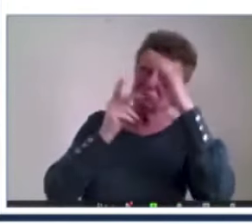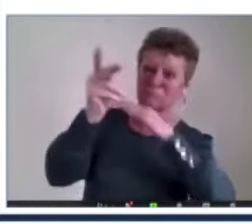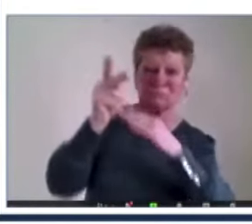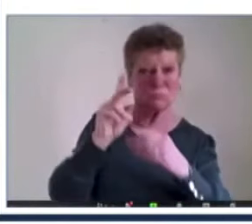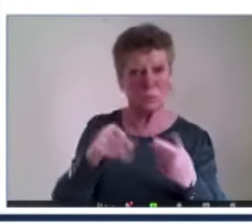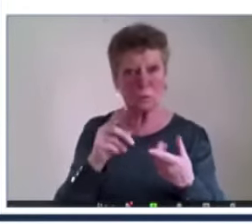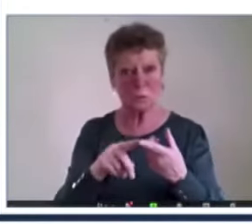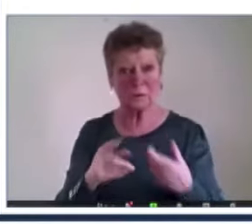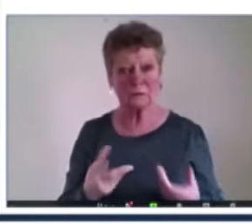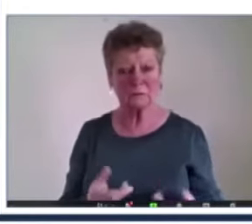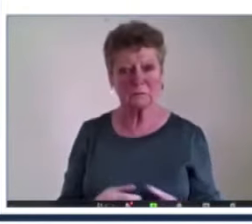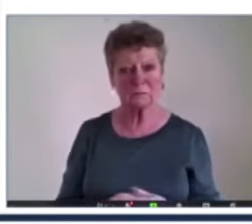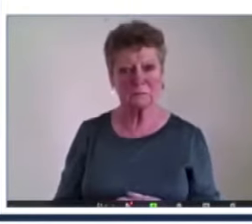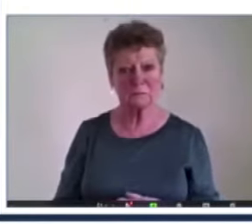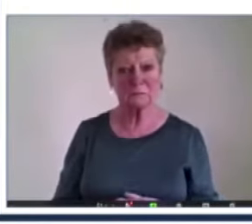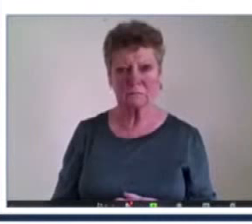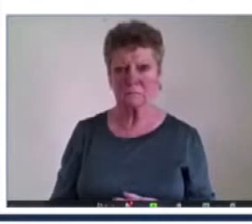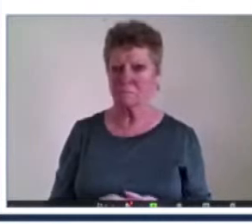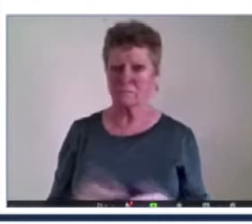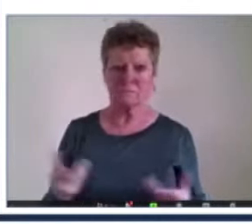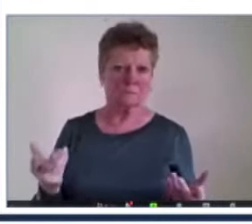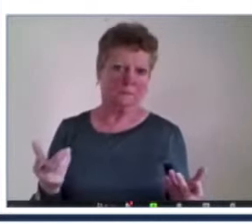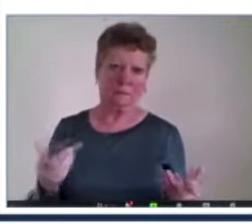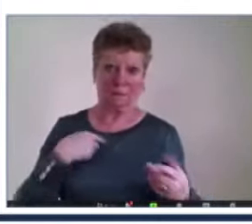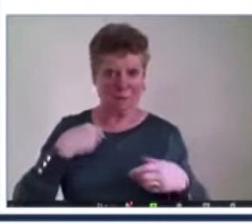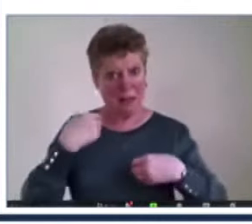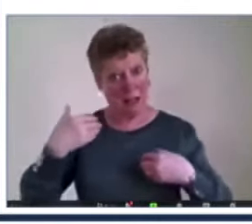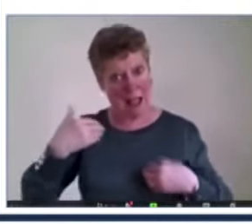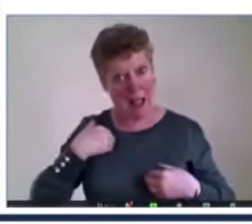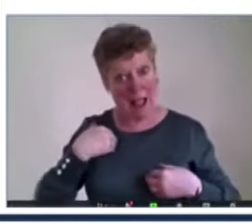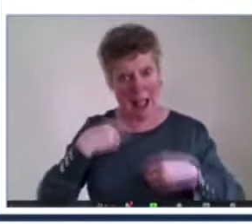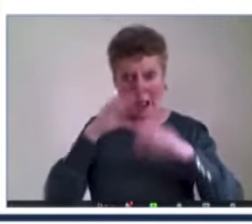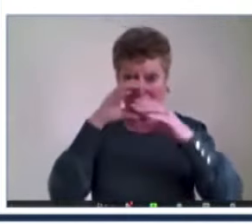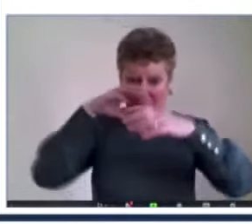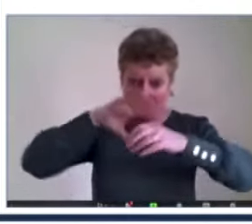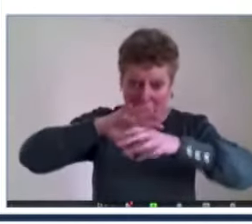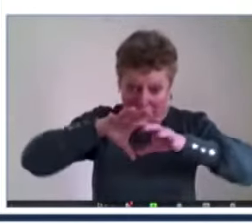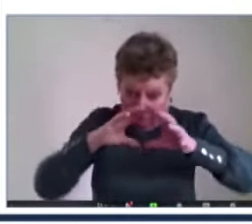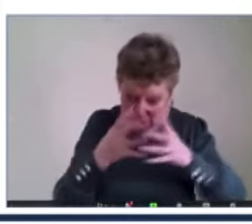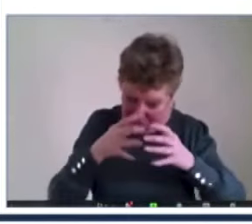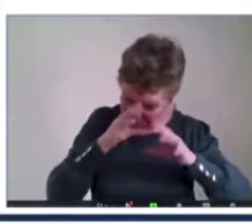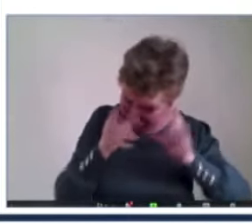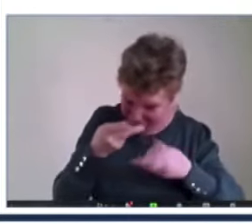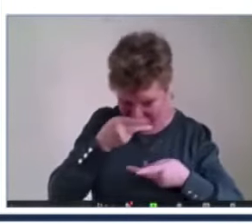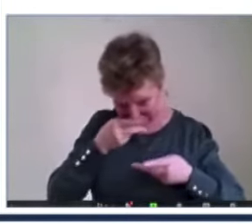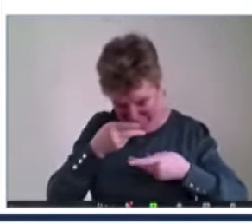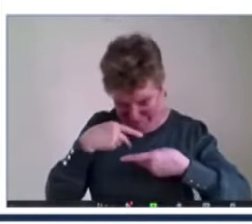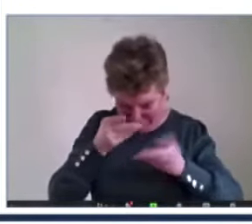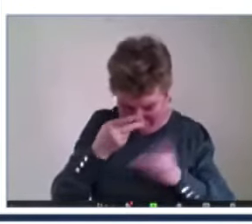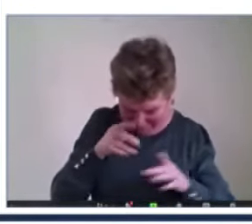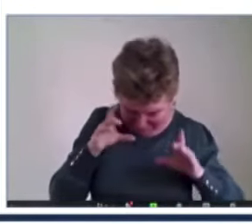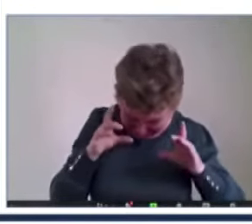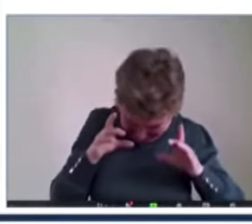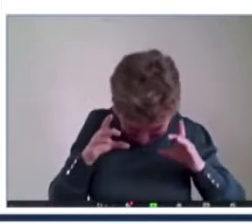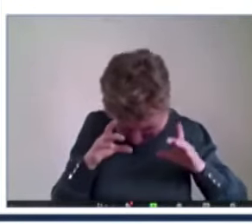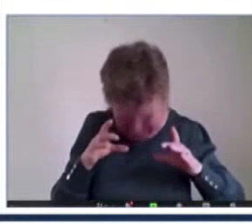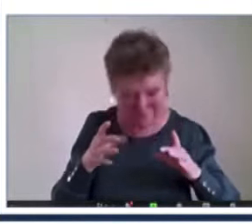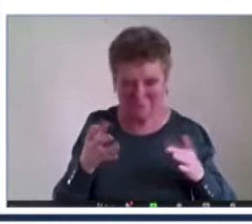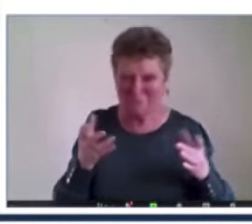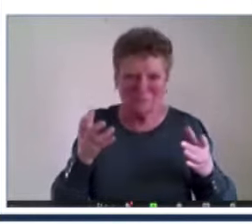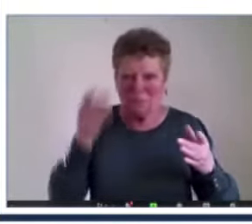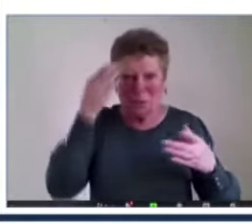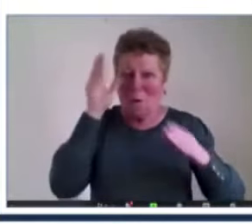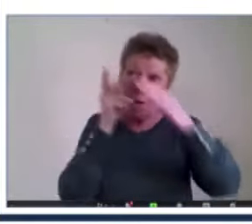terms of that statement? No, nobody has a crystal ball, and maybe it's really we're moving into a different phase, but